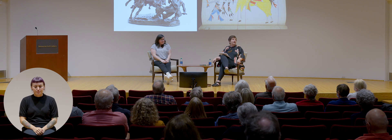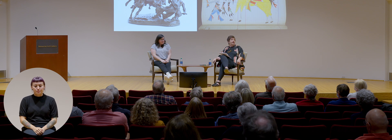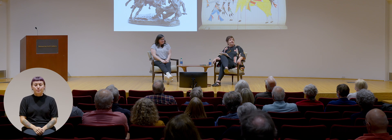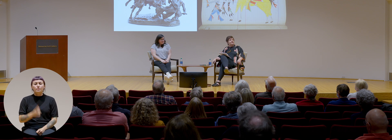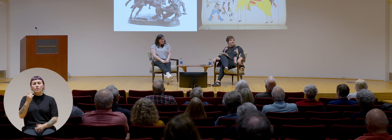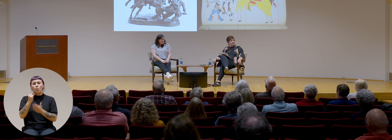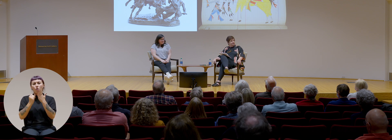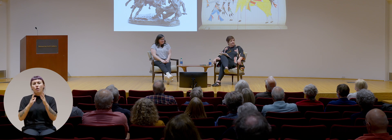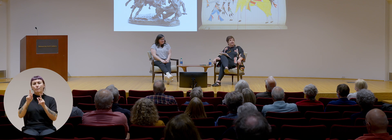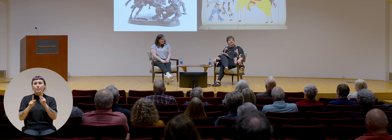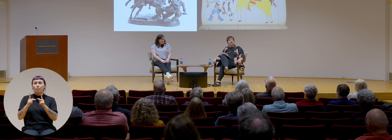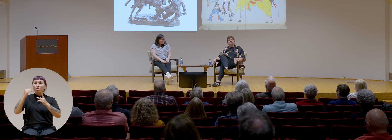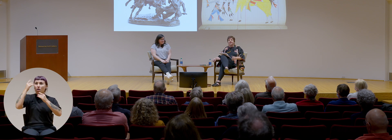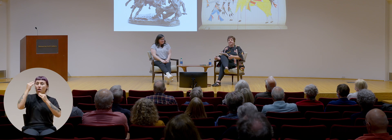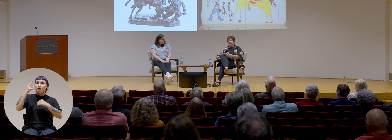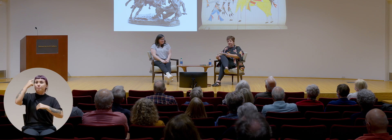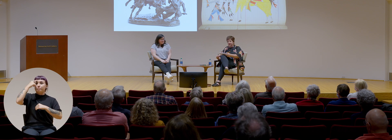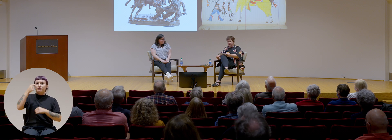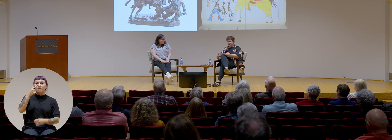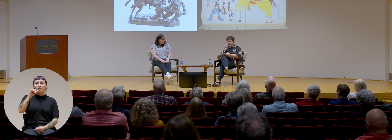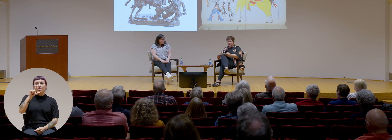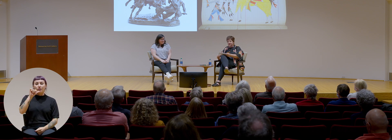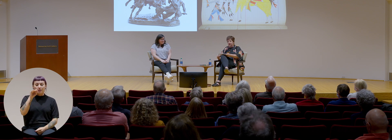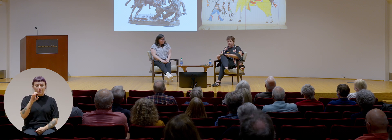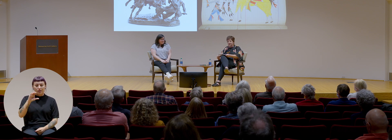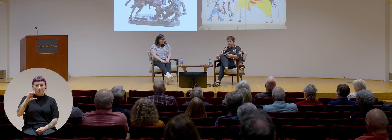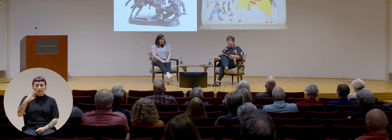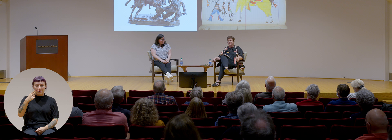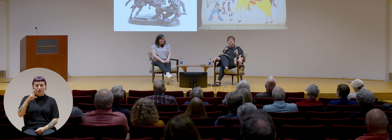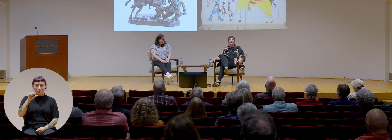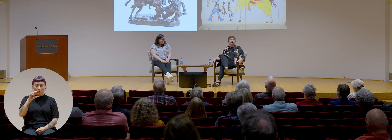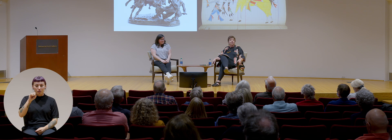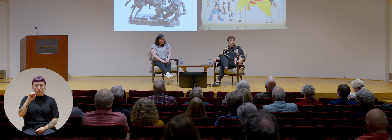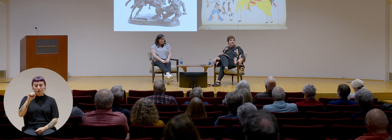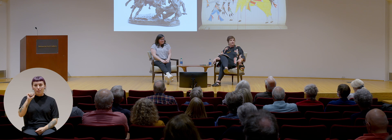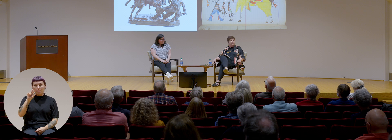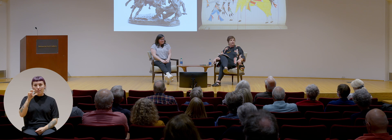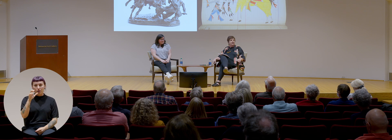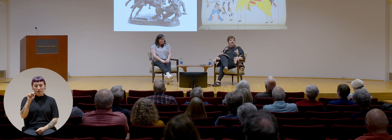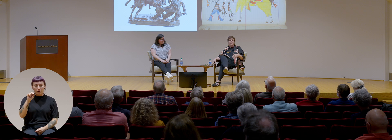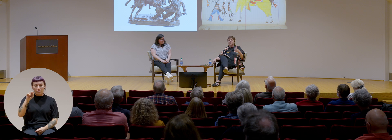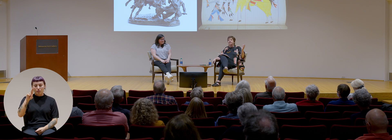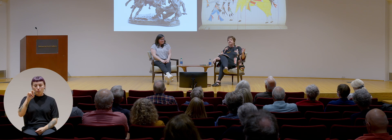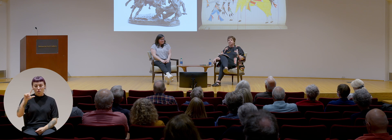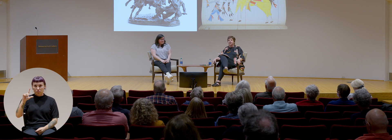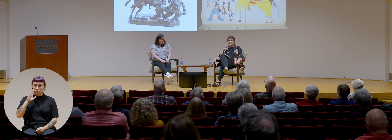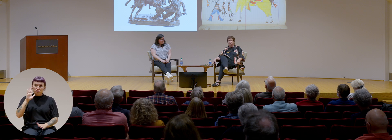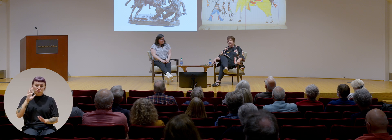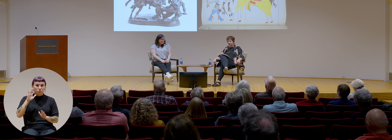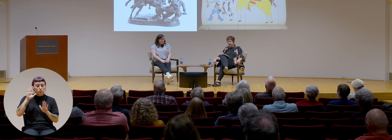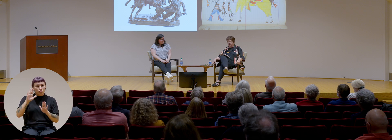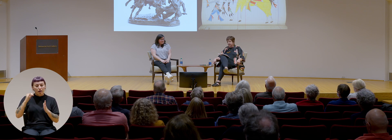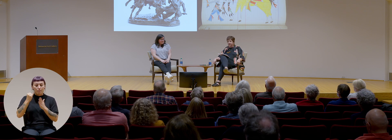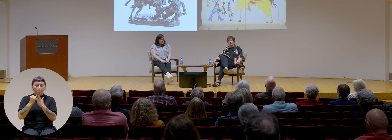of the artists that people think about when they think about Gilcrease is Charles Marion Russell, who was a great painter